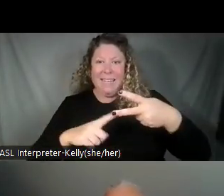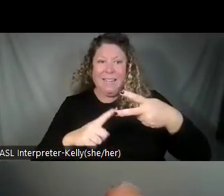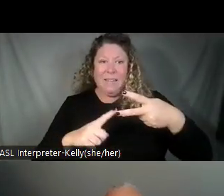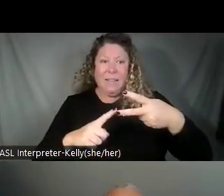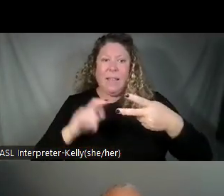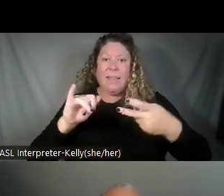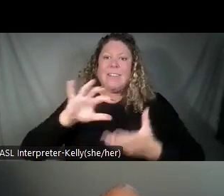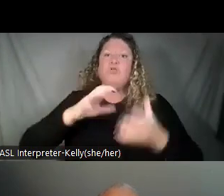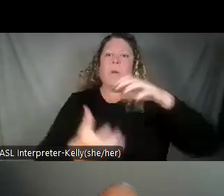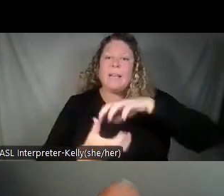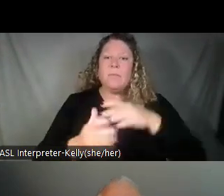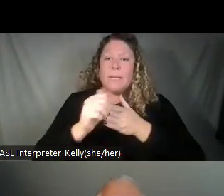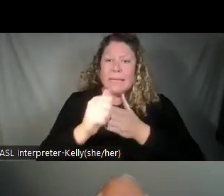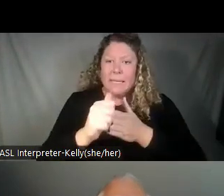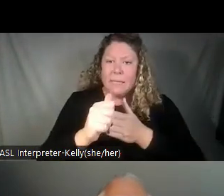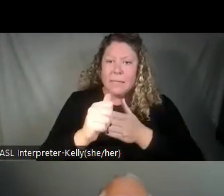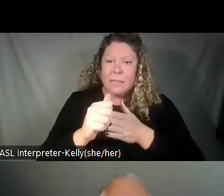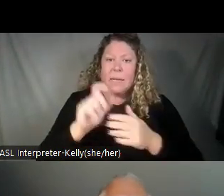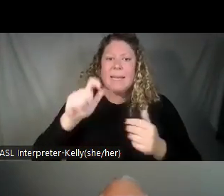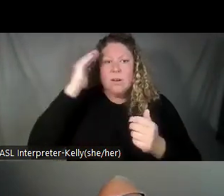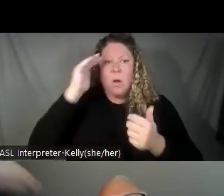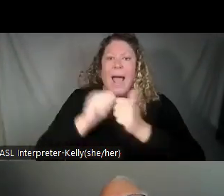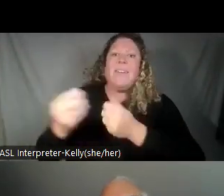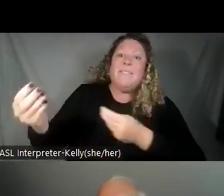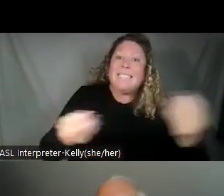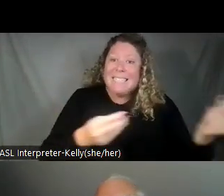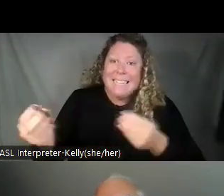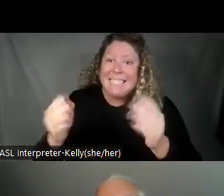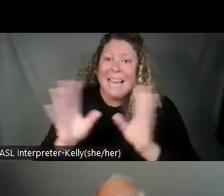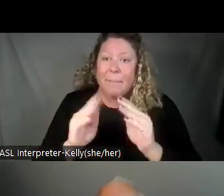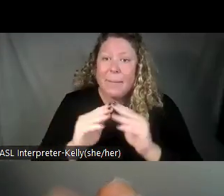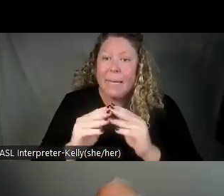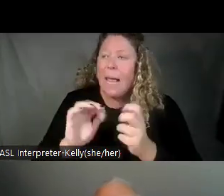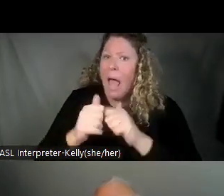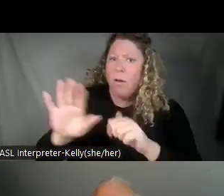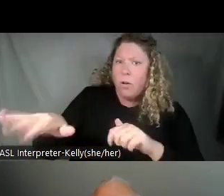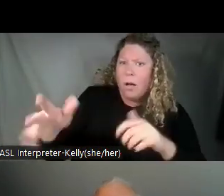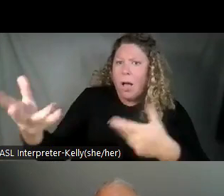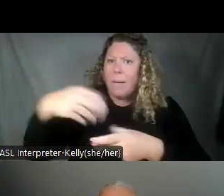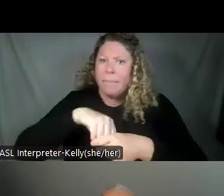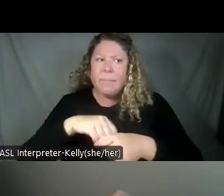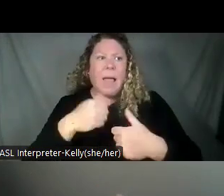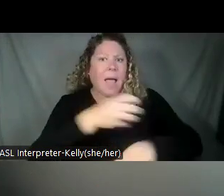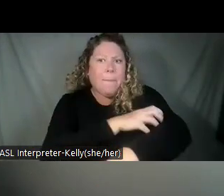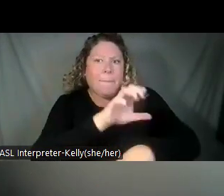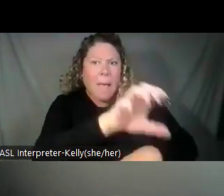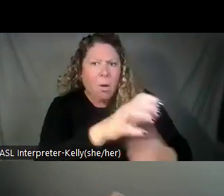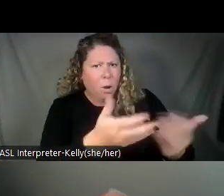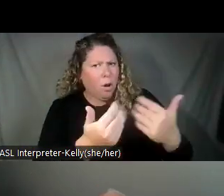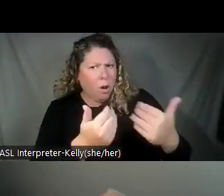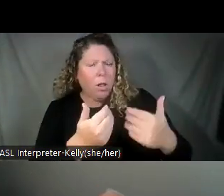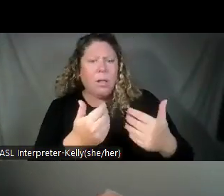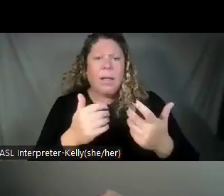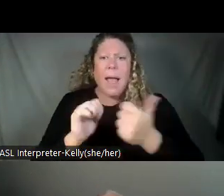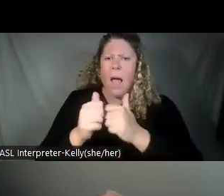leadership. They need to be able to know how to facilitate, how to get people engaged, how to empower people, how to clarify